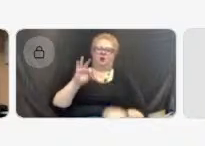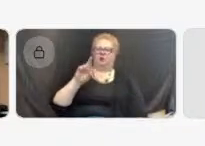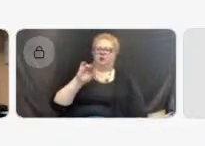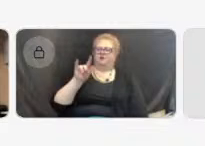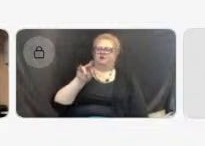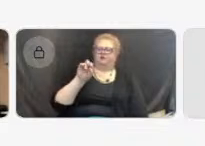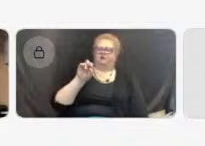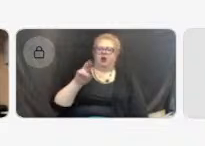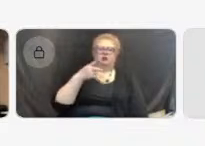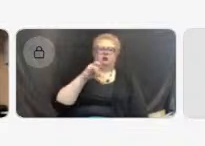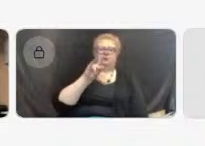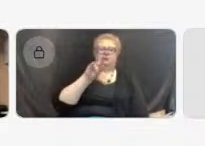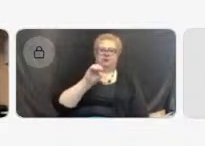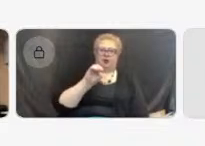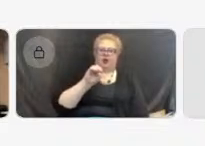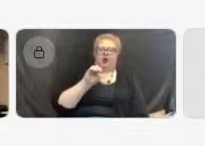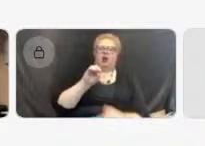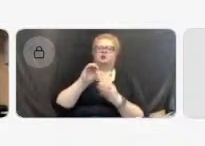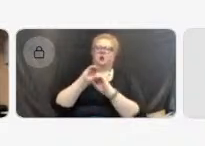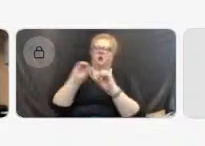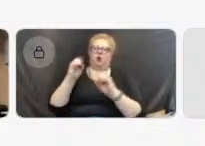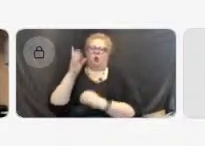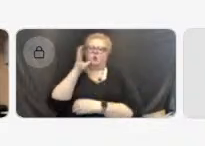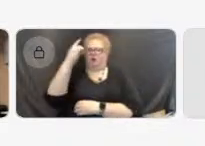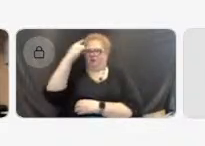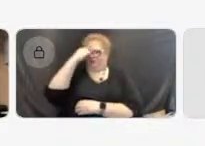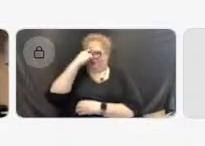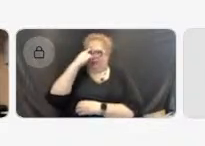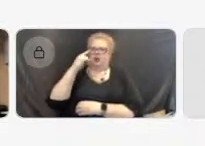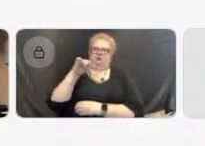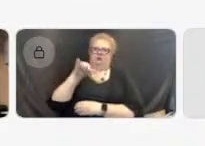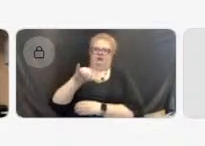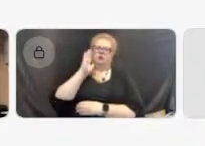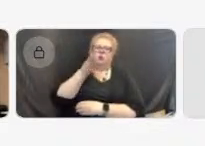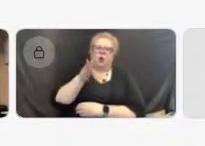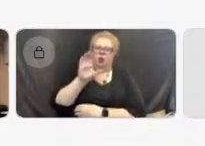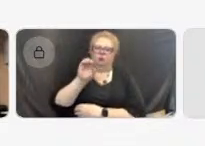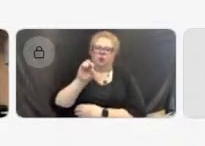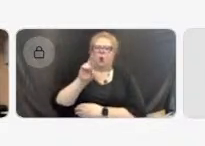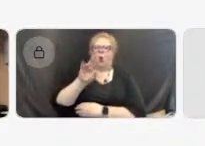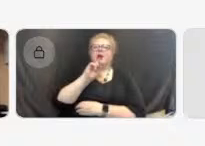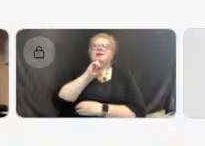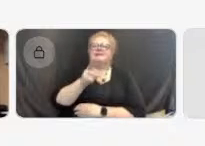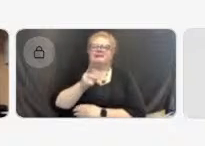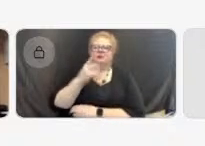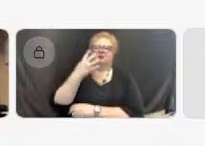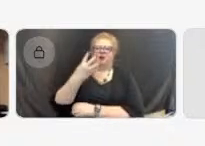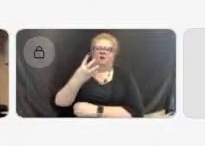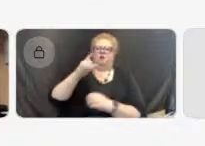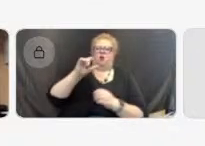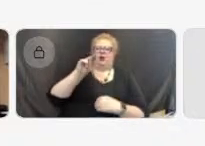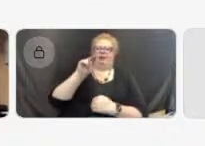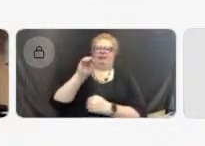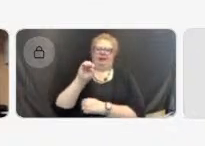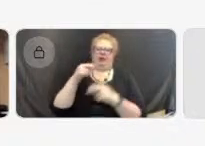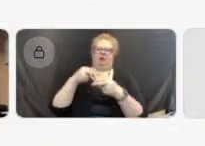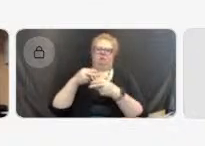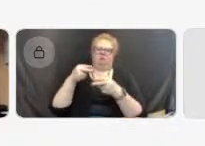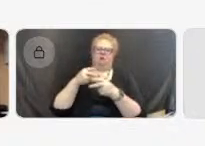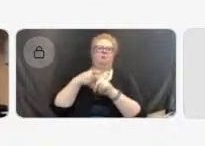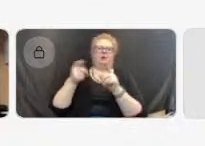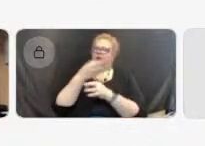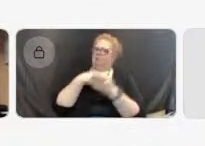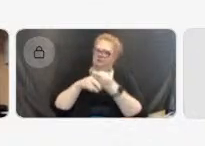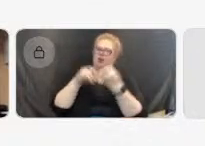that this is going to be or is a 4-lane or 5-lane road, but have an alternate design standard that it would be a 2-lane road,